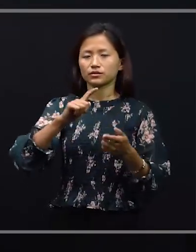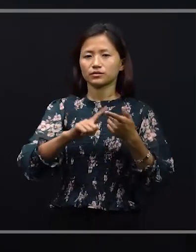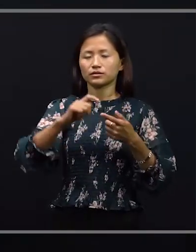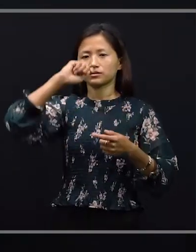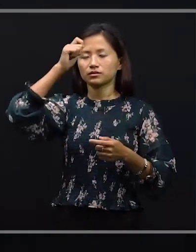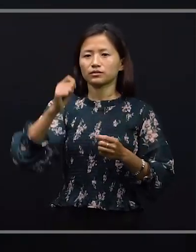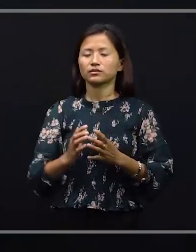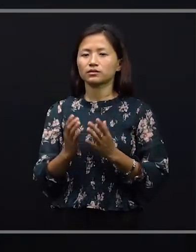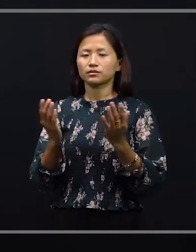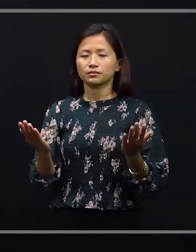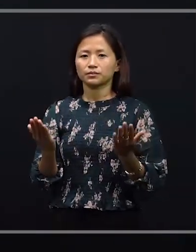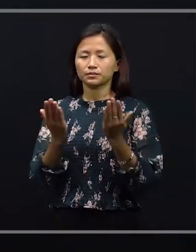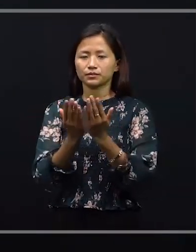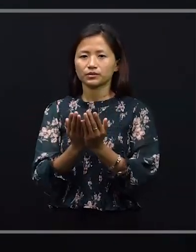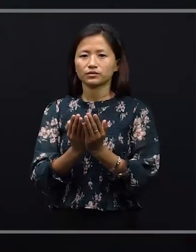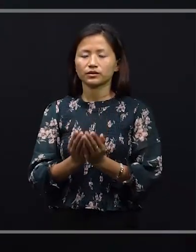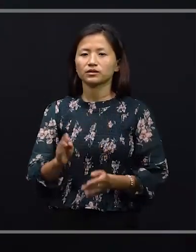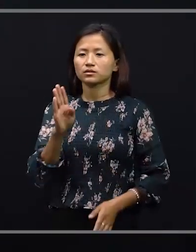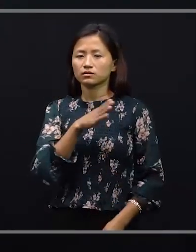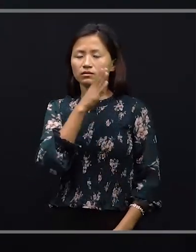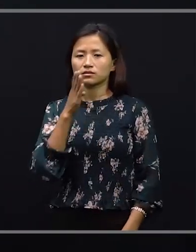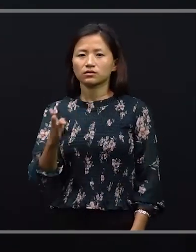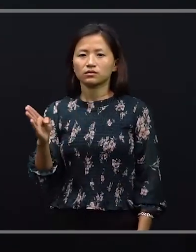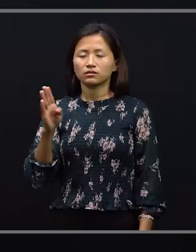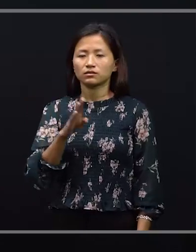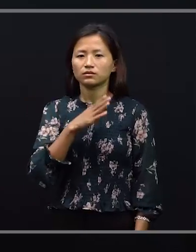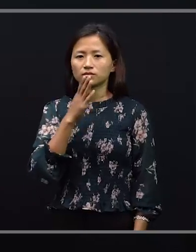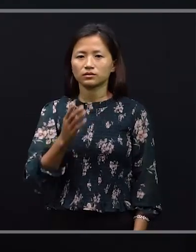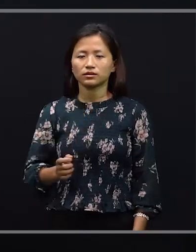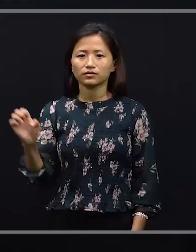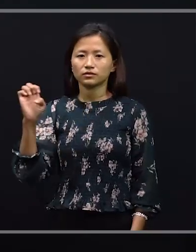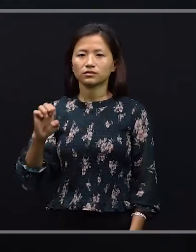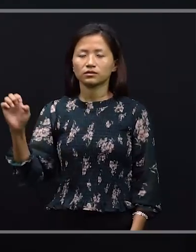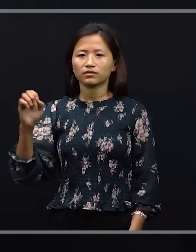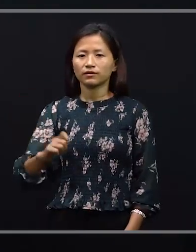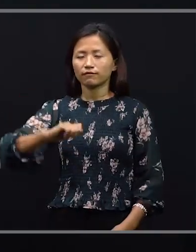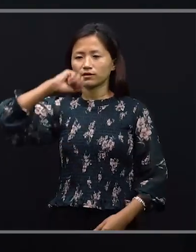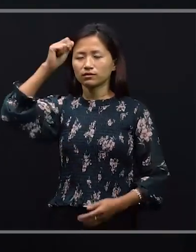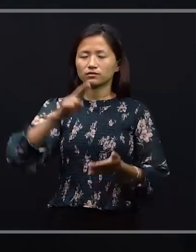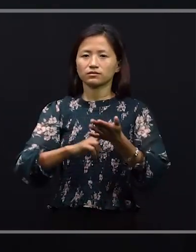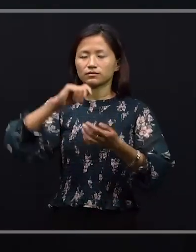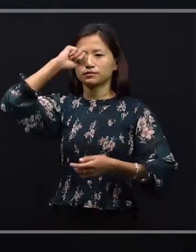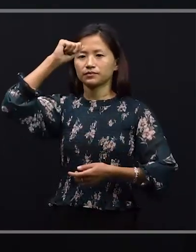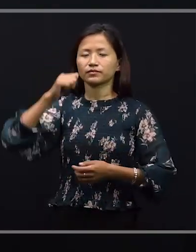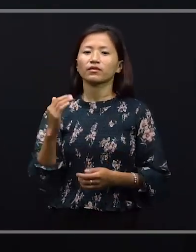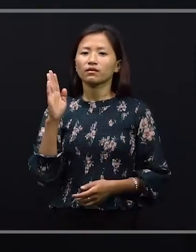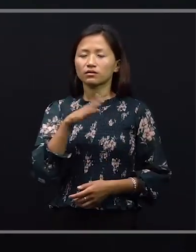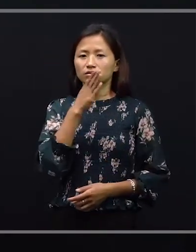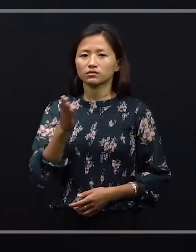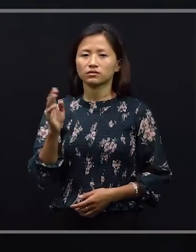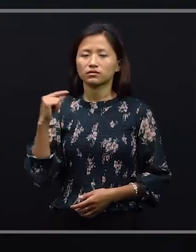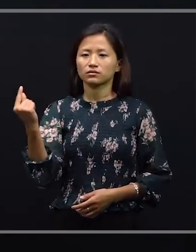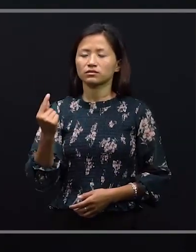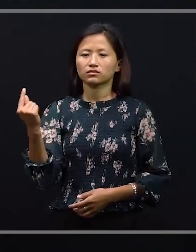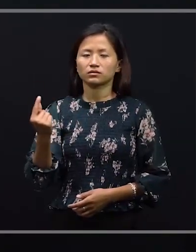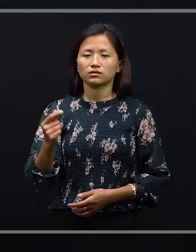started composing patriotic songs also. Okay, then even to do with this Bande Mataram. Okay, what they did was they